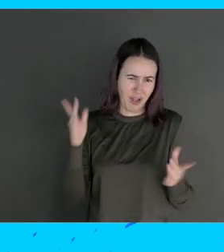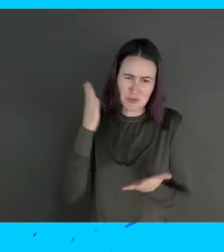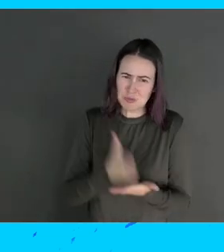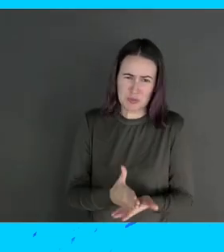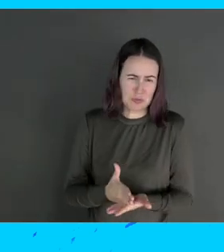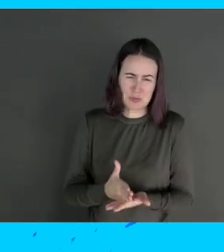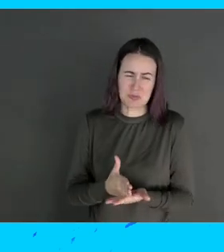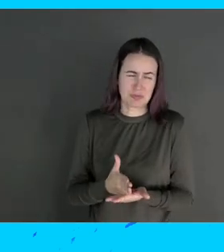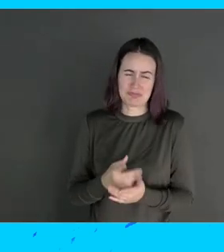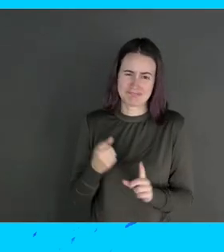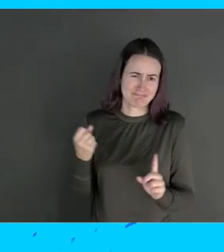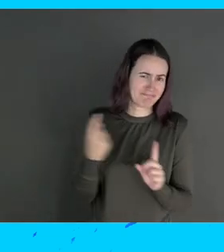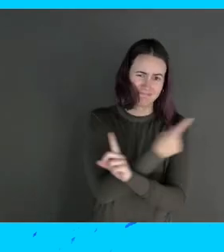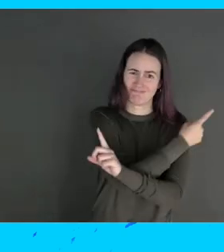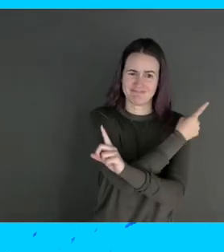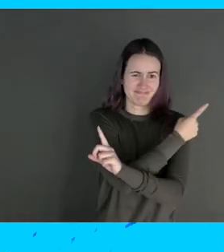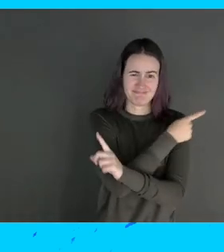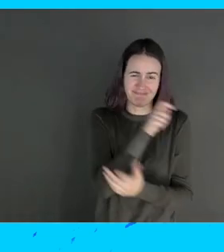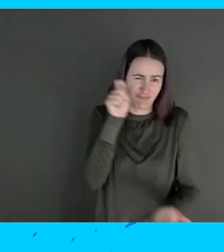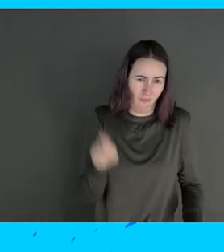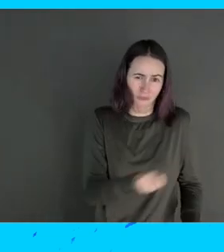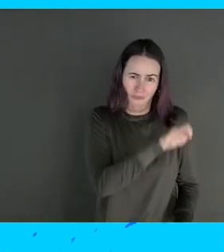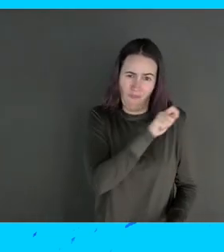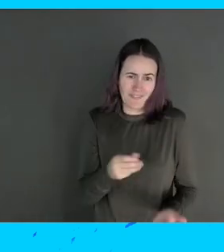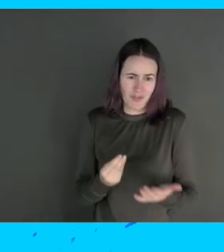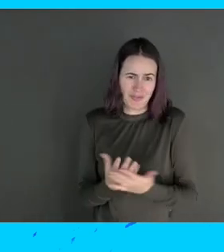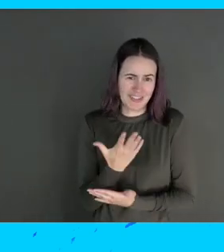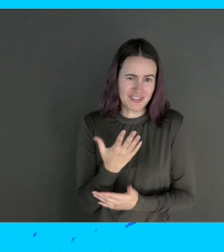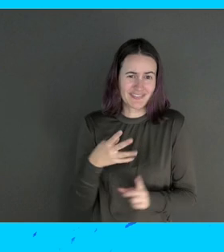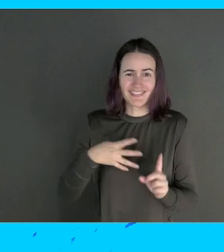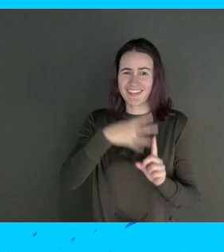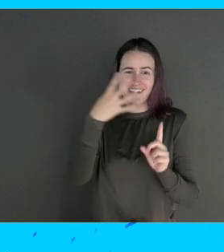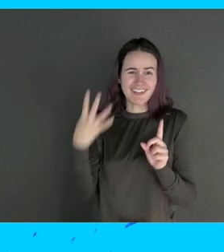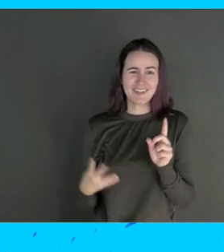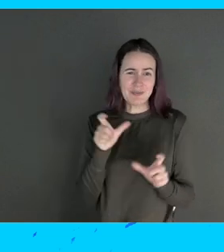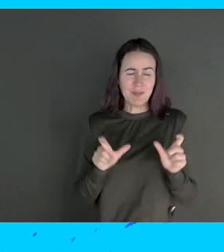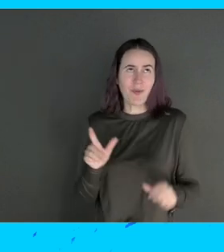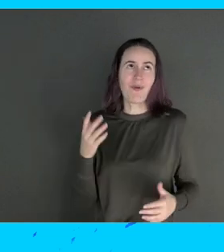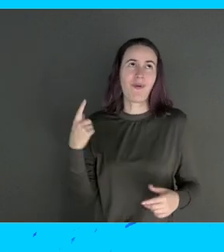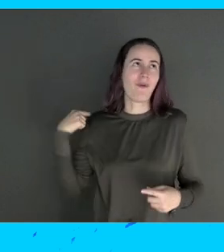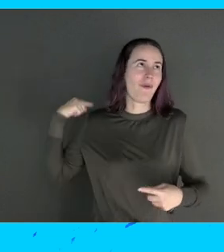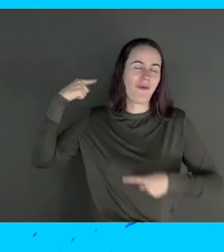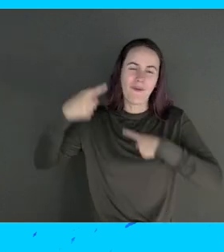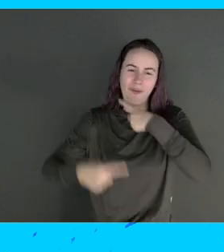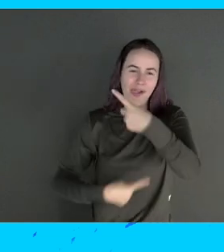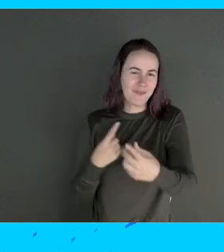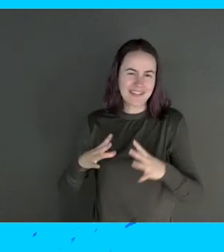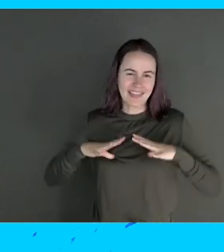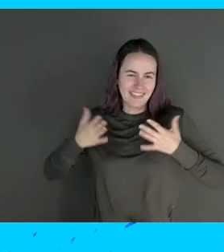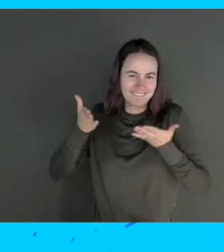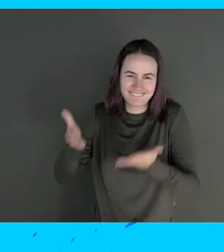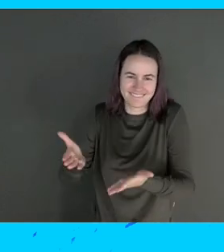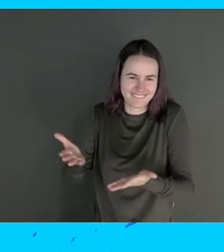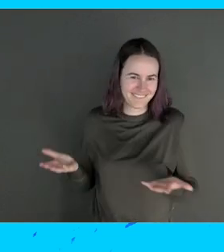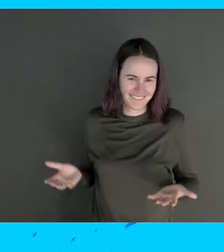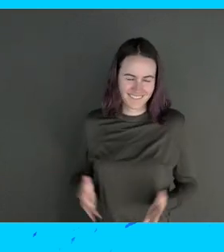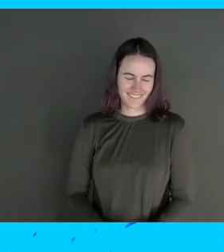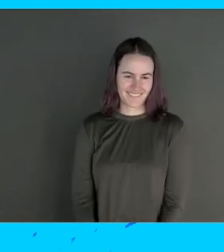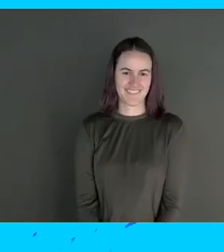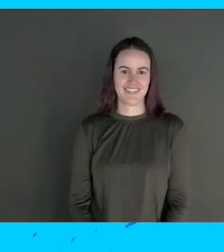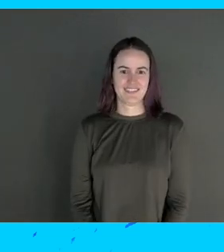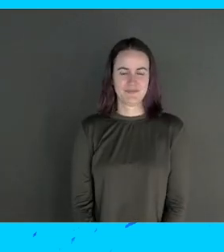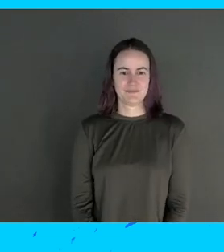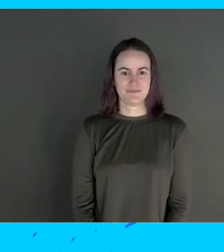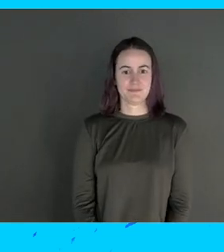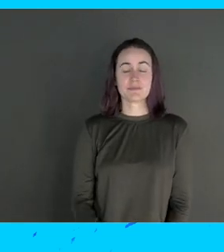true at all, because LGBT people have always been in the region. And yeah, sorry,